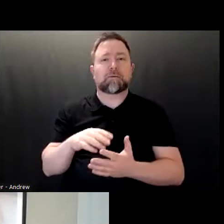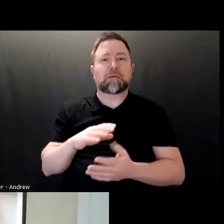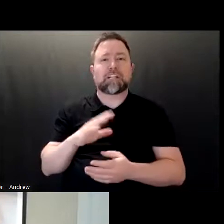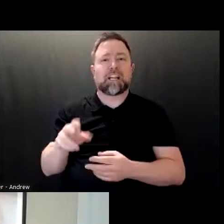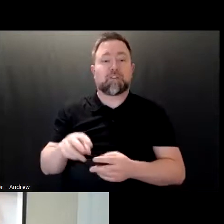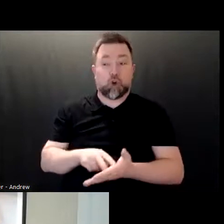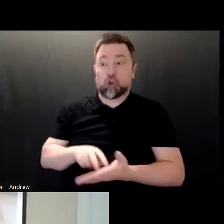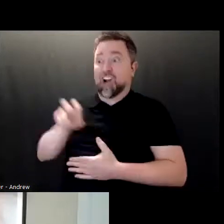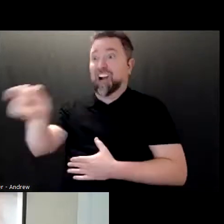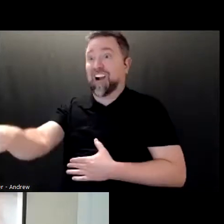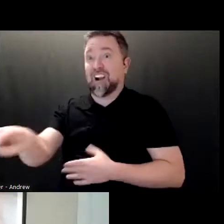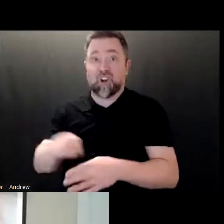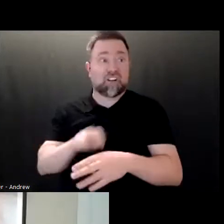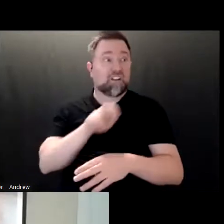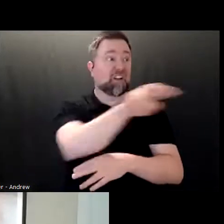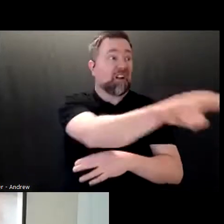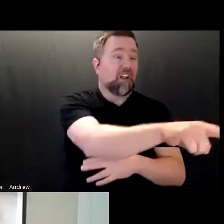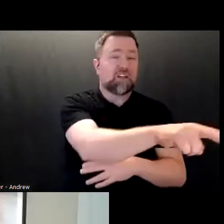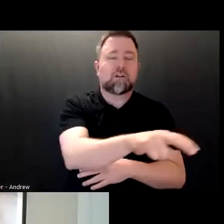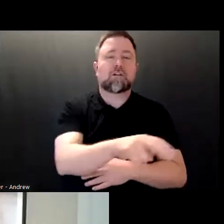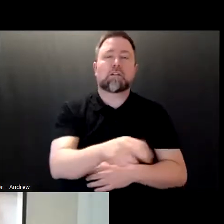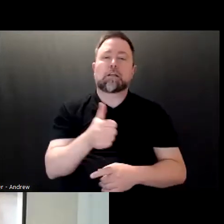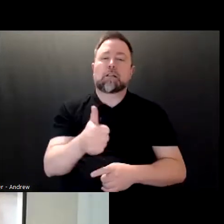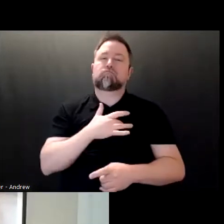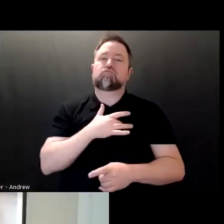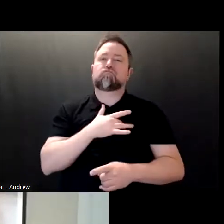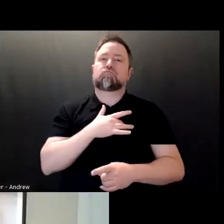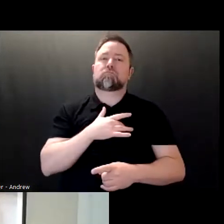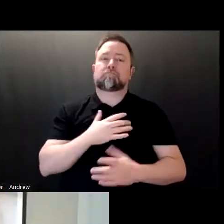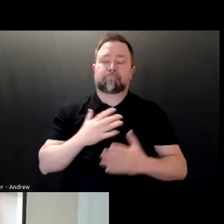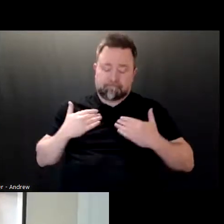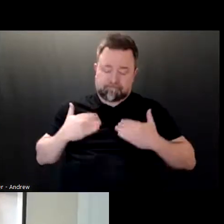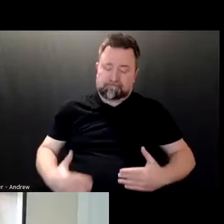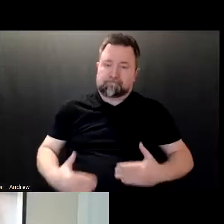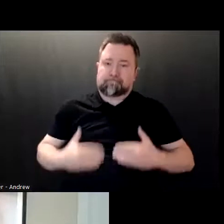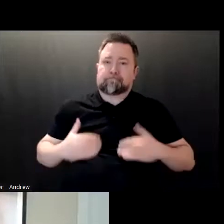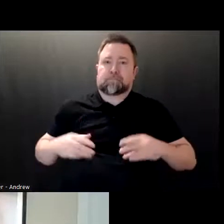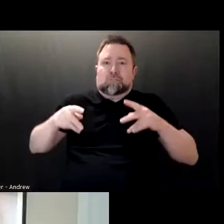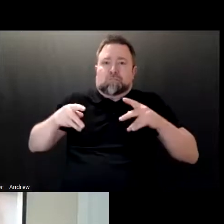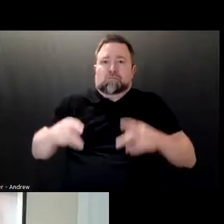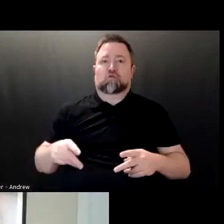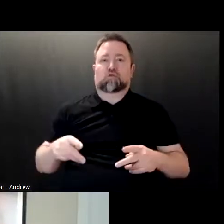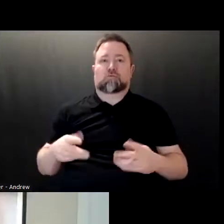of those qualities of her work that blur the lines between sculpture and function.